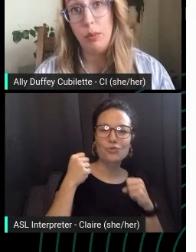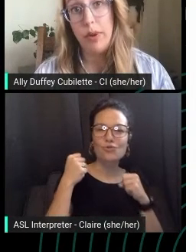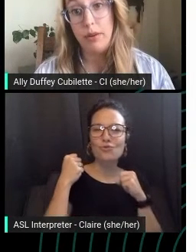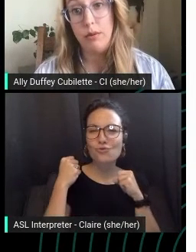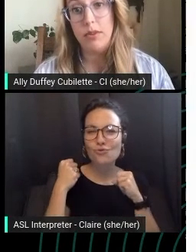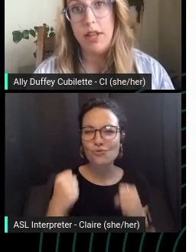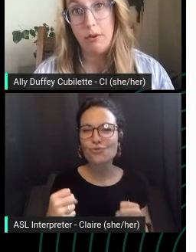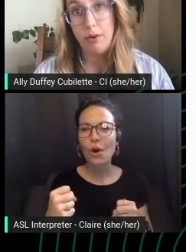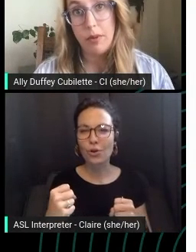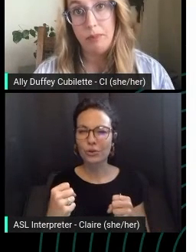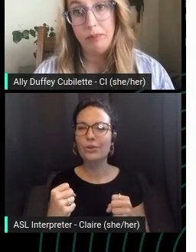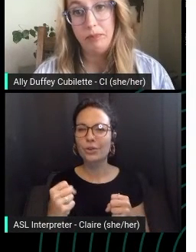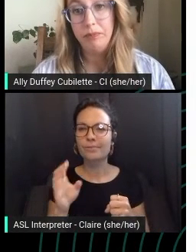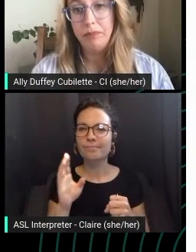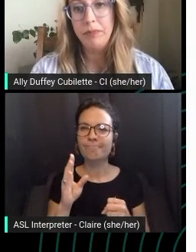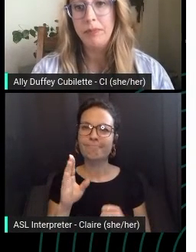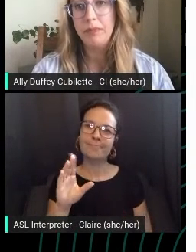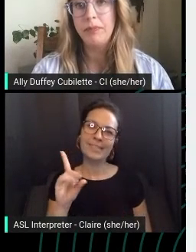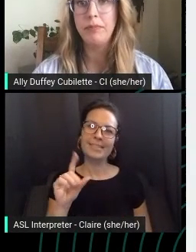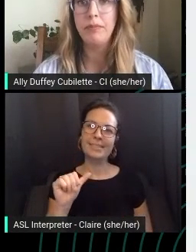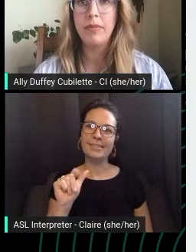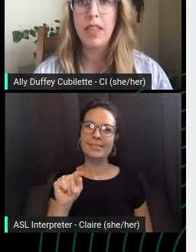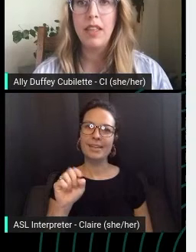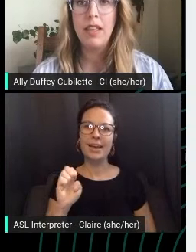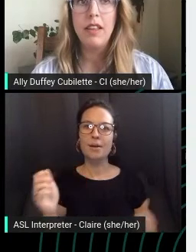insights fueled by Google's algorithm.